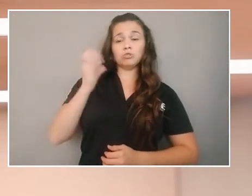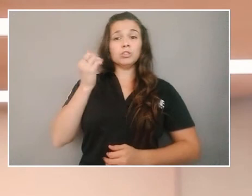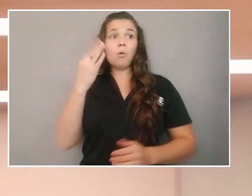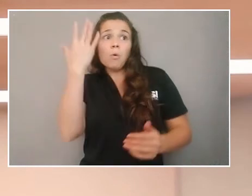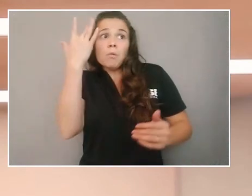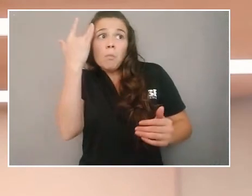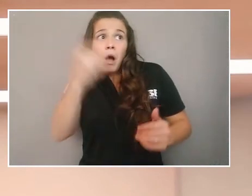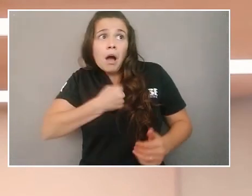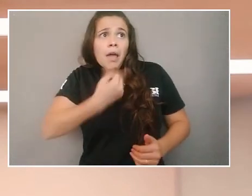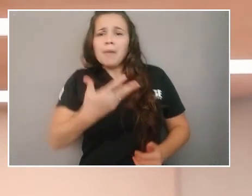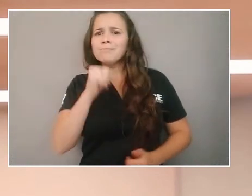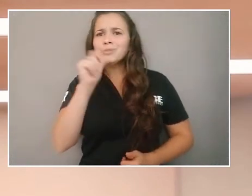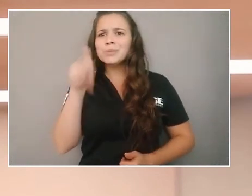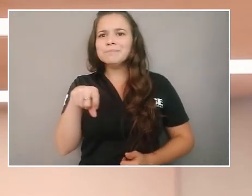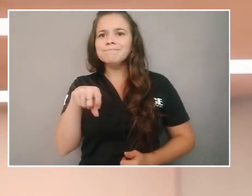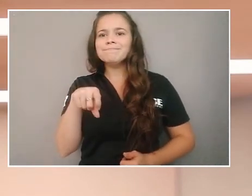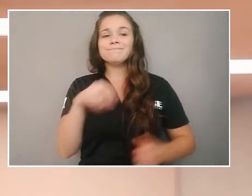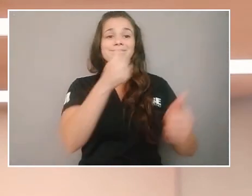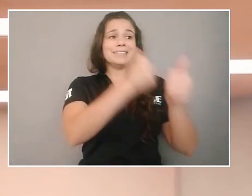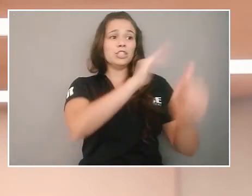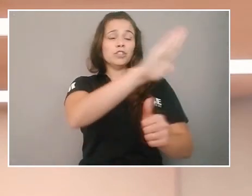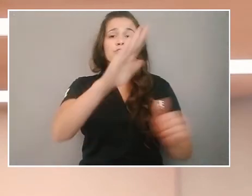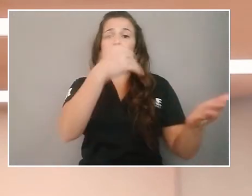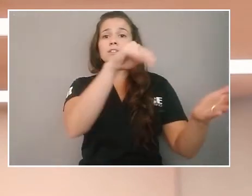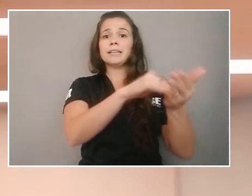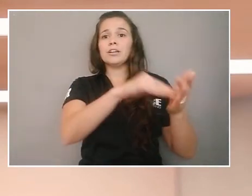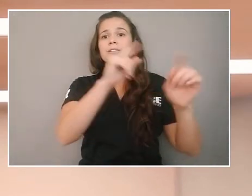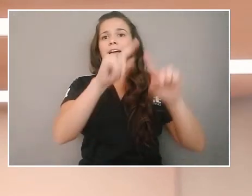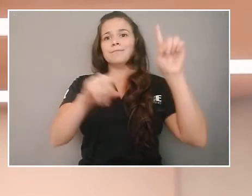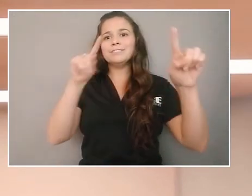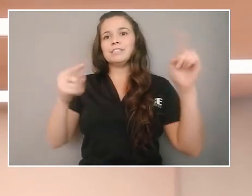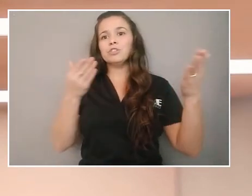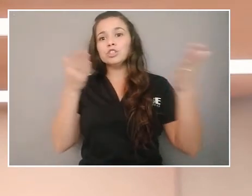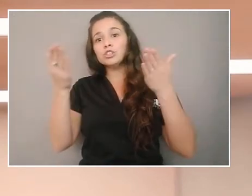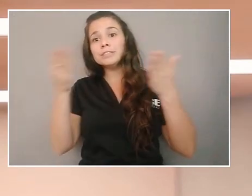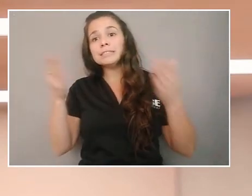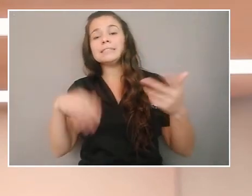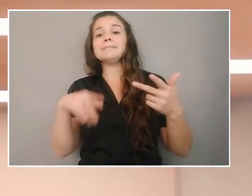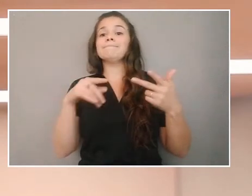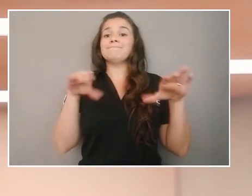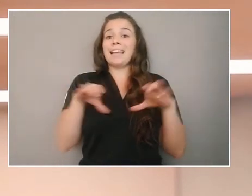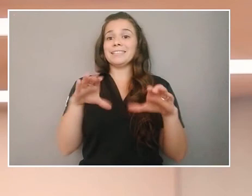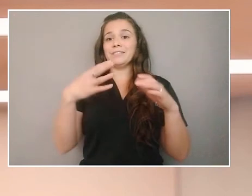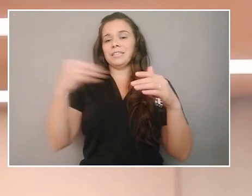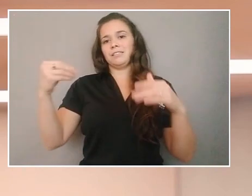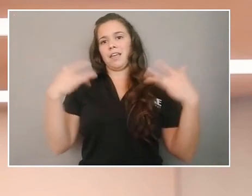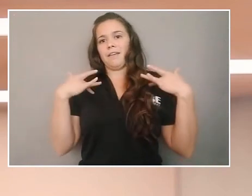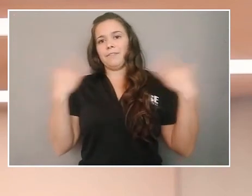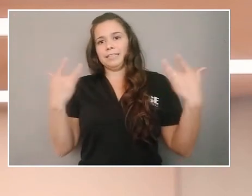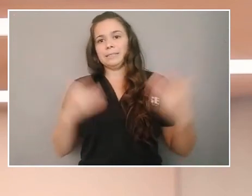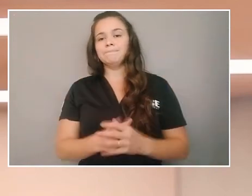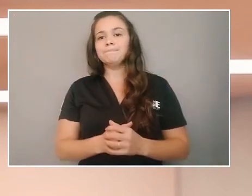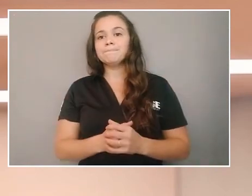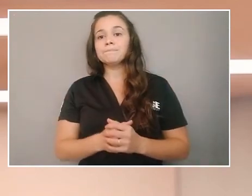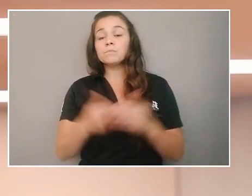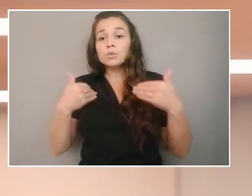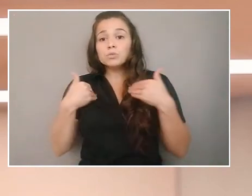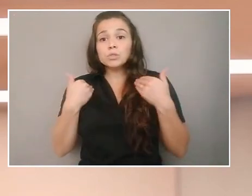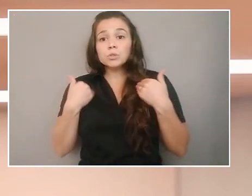center provides a variety of services, activities, and events. Youth access mental